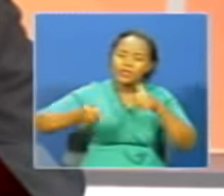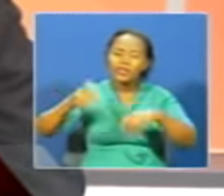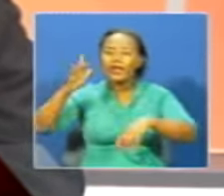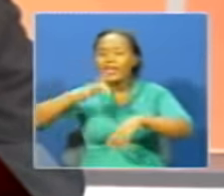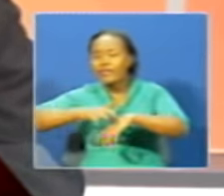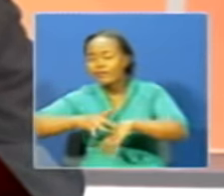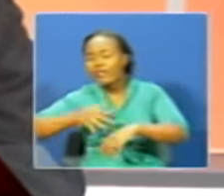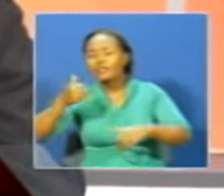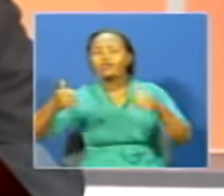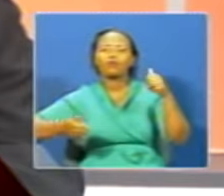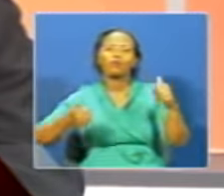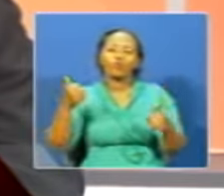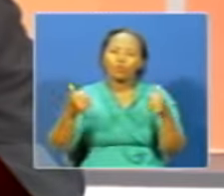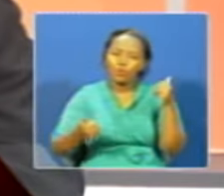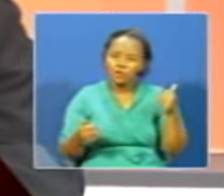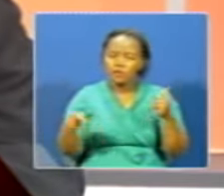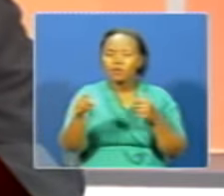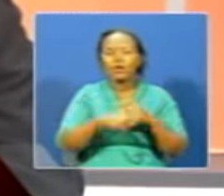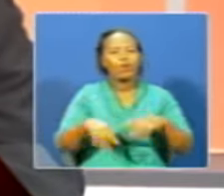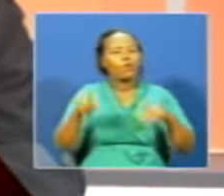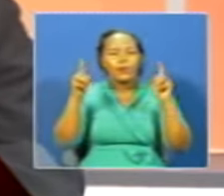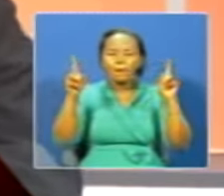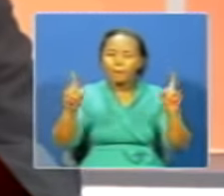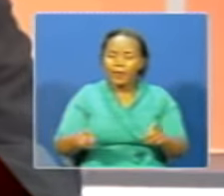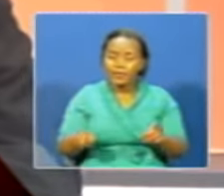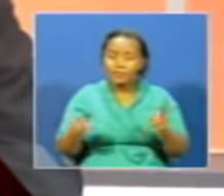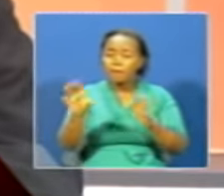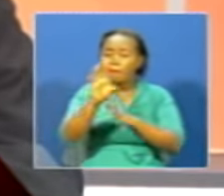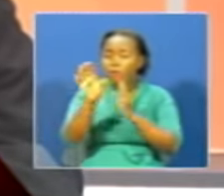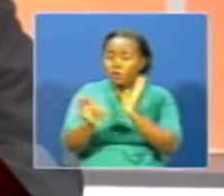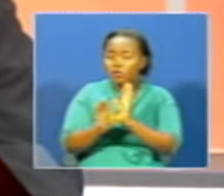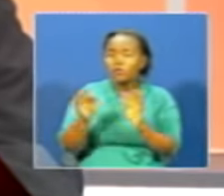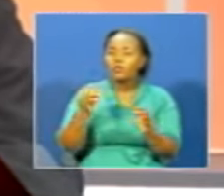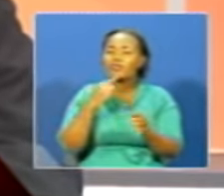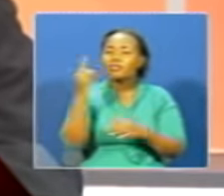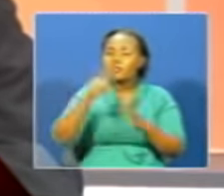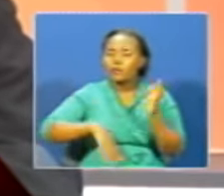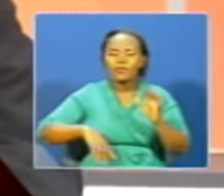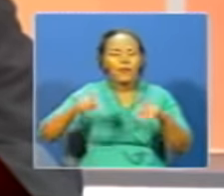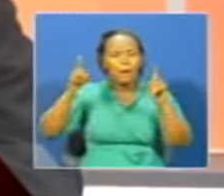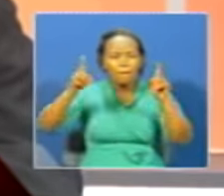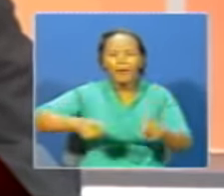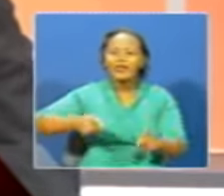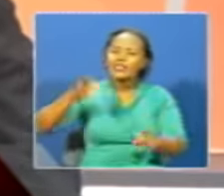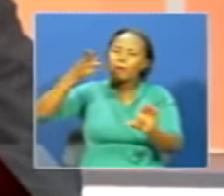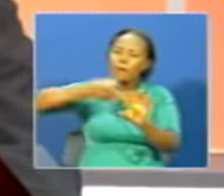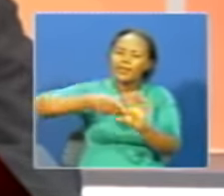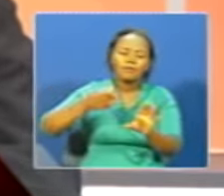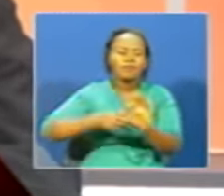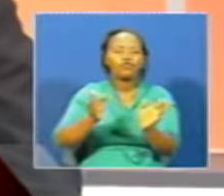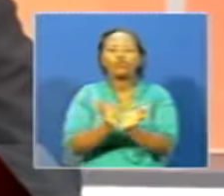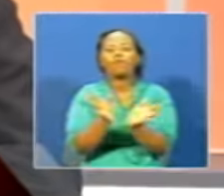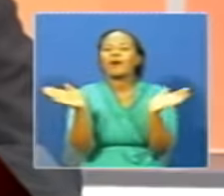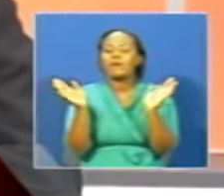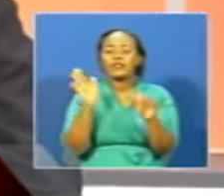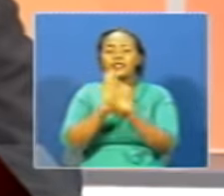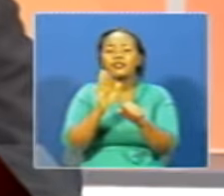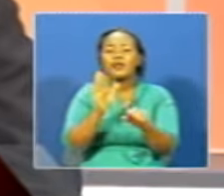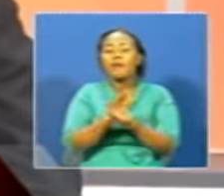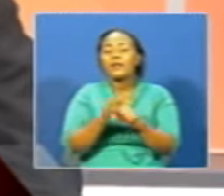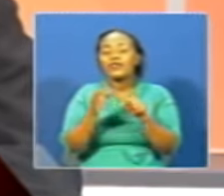actions. Yeah. We must, our constitution calls for participation in major policy decisions. Mm-hmm. Can